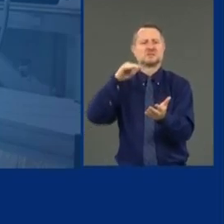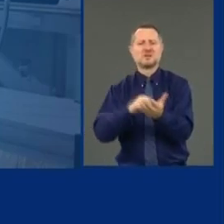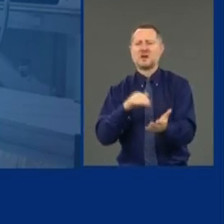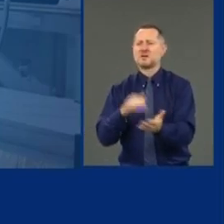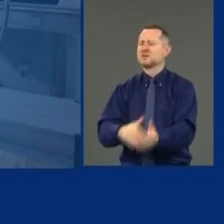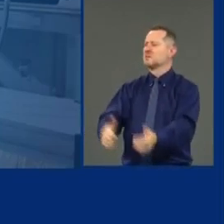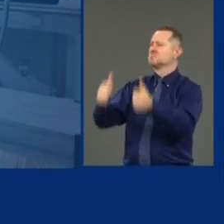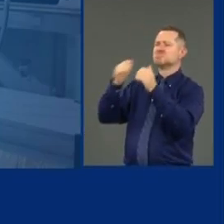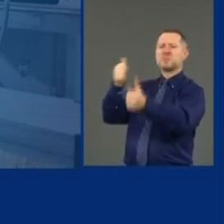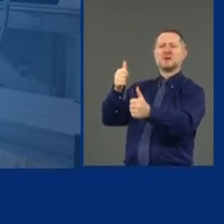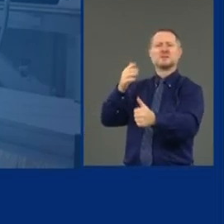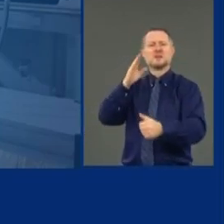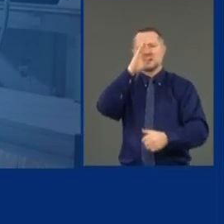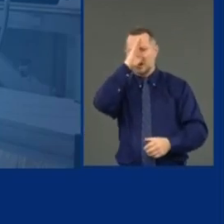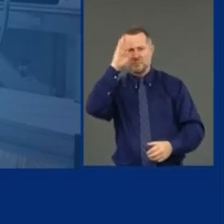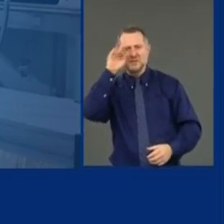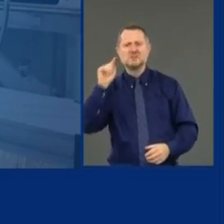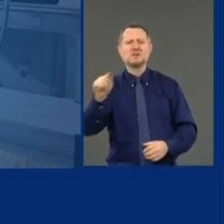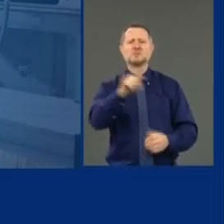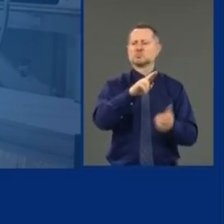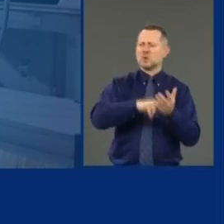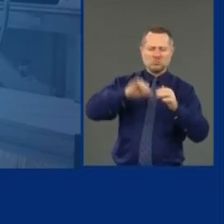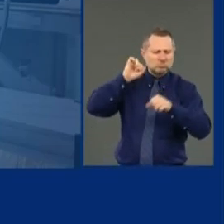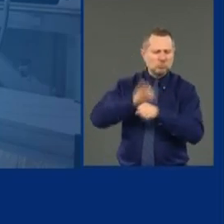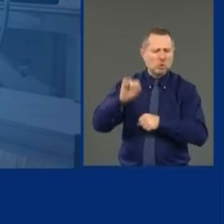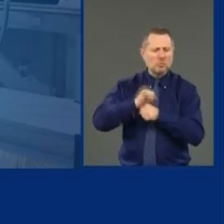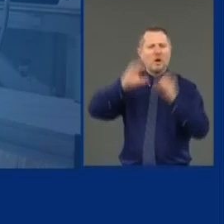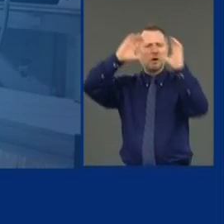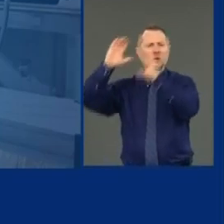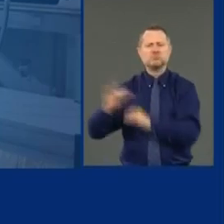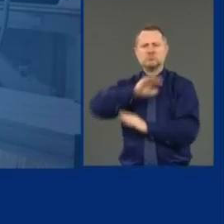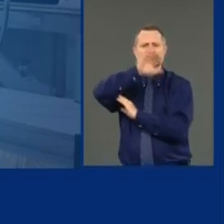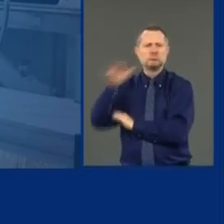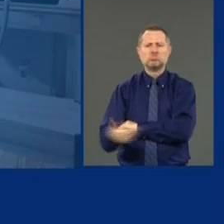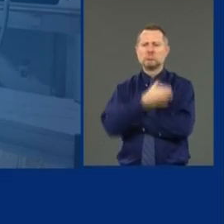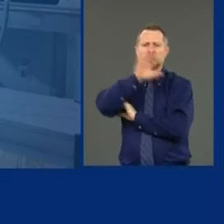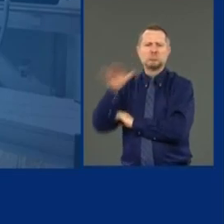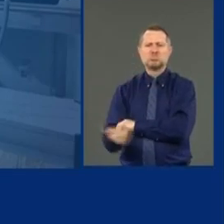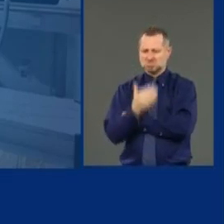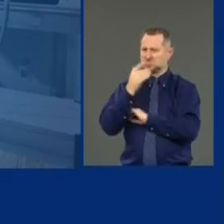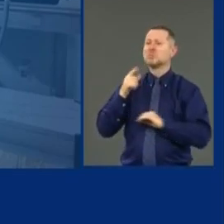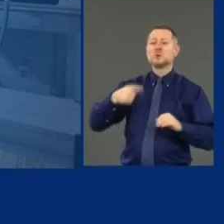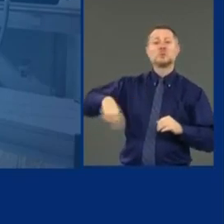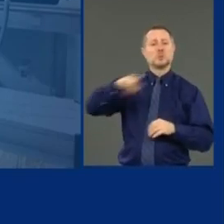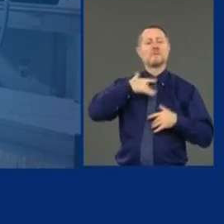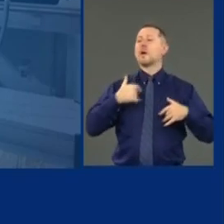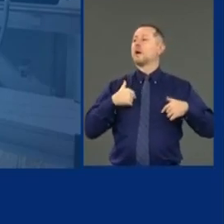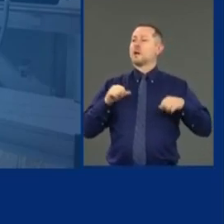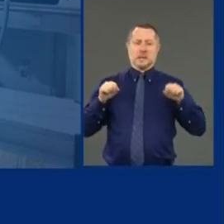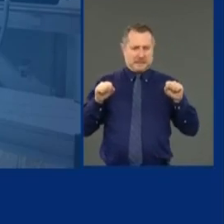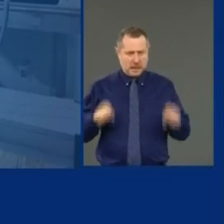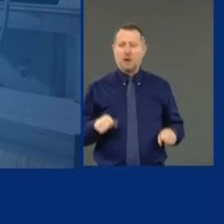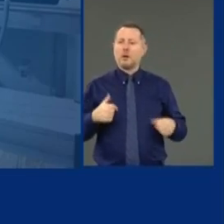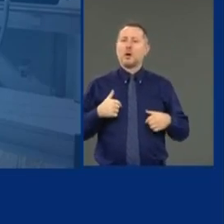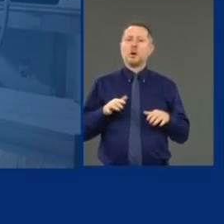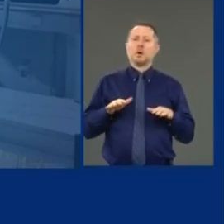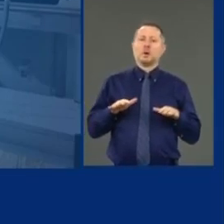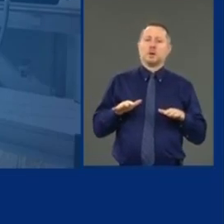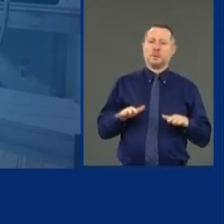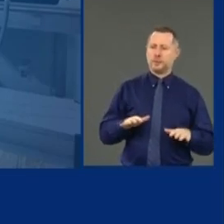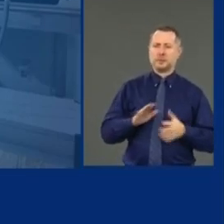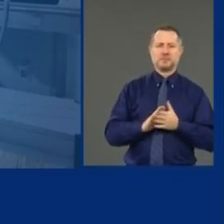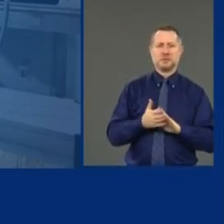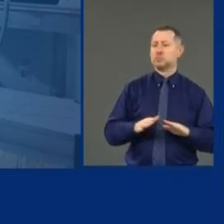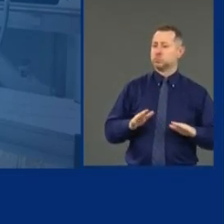we can take a little solace in the fact that we know we have done everything we can